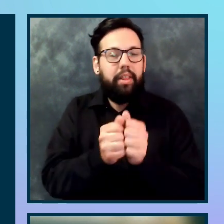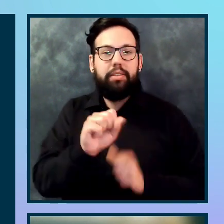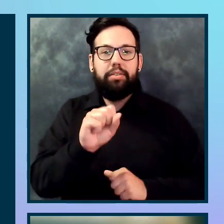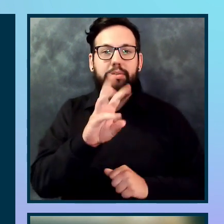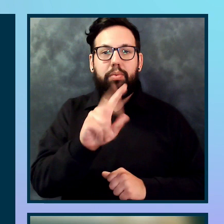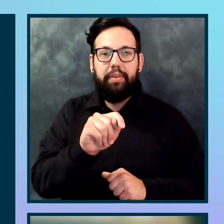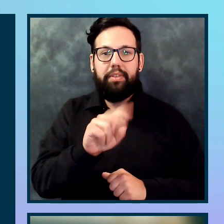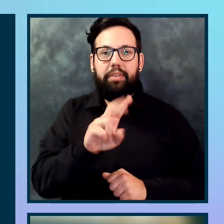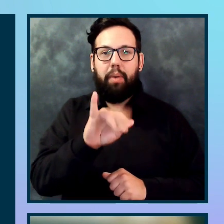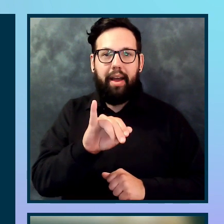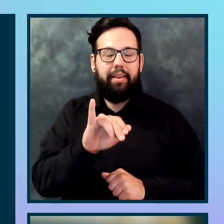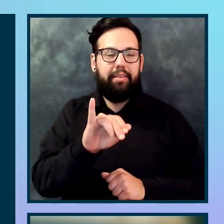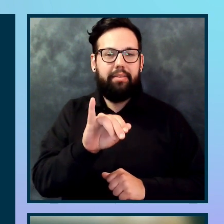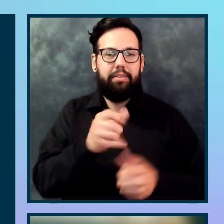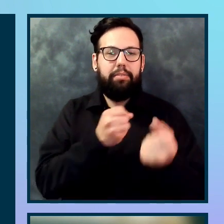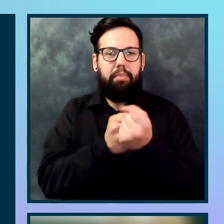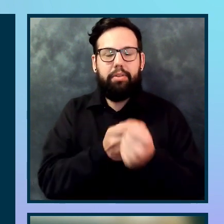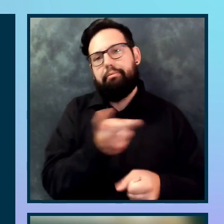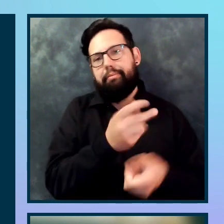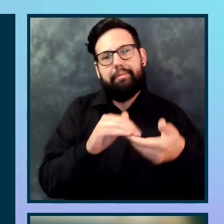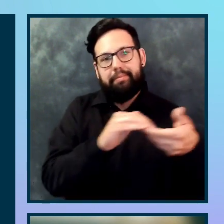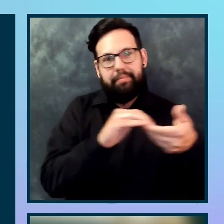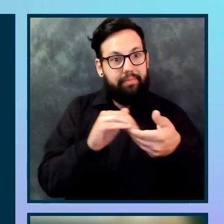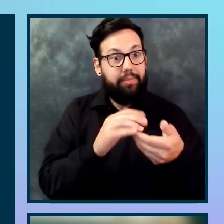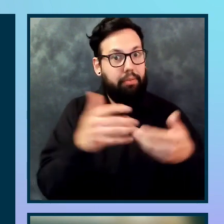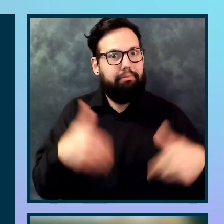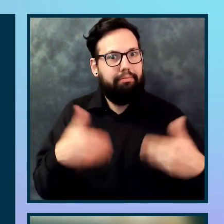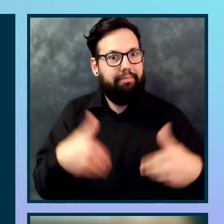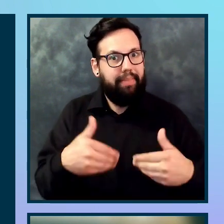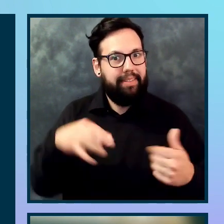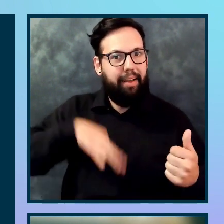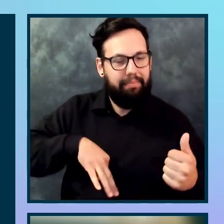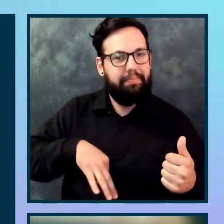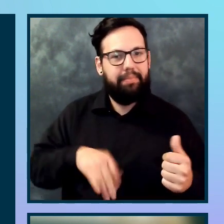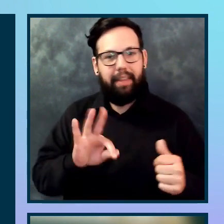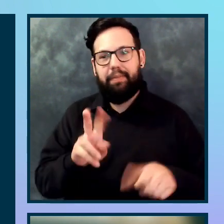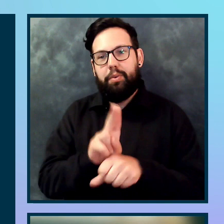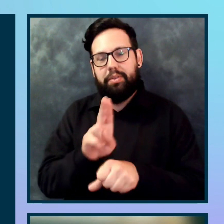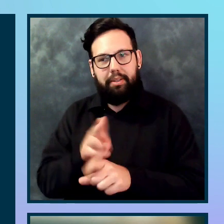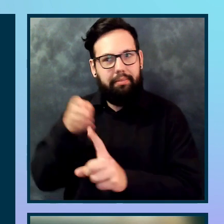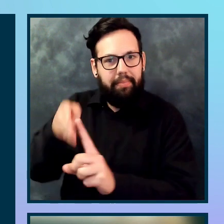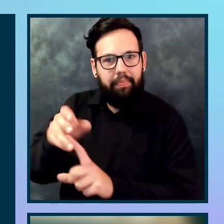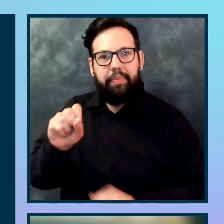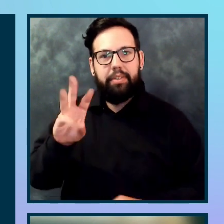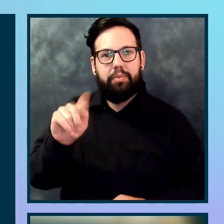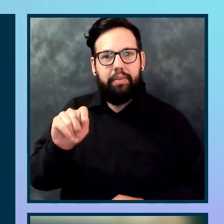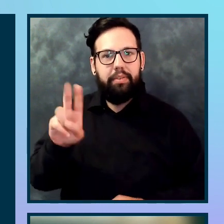exciting, especially if you're writing your apps in Swiftui. And also, if you're using UIKit, we've also